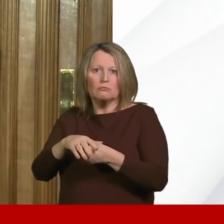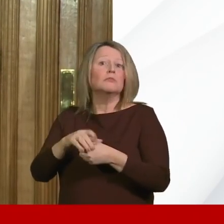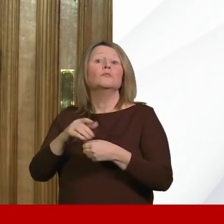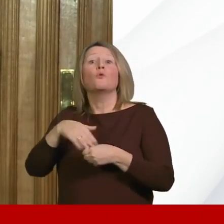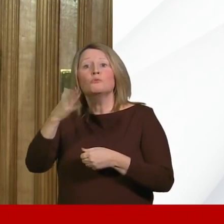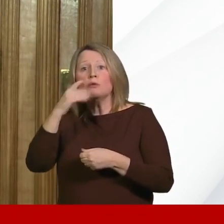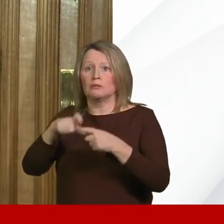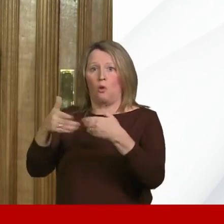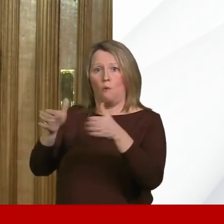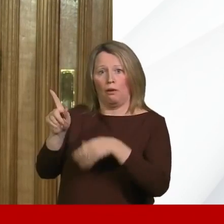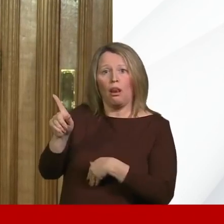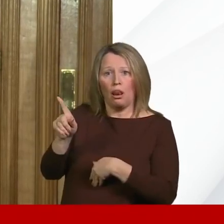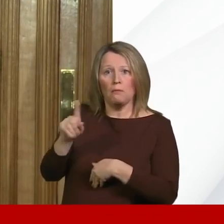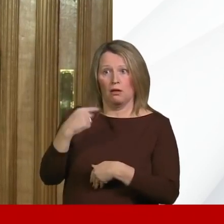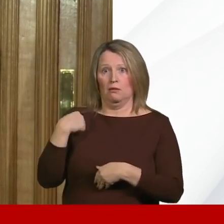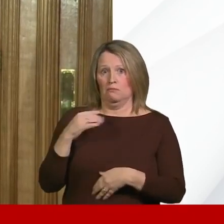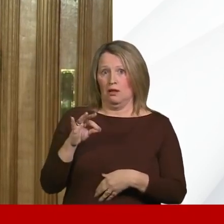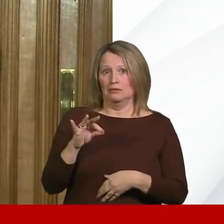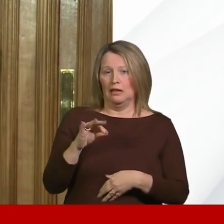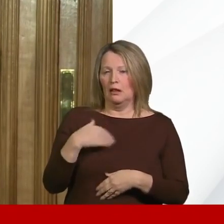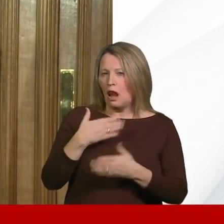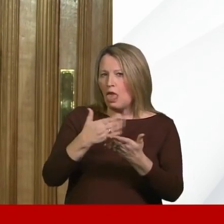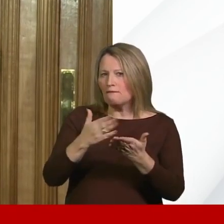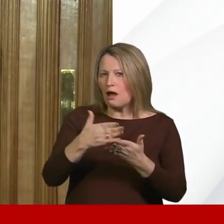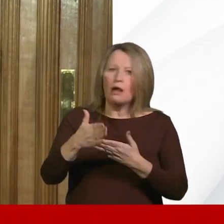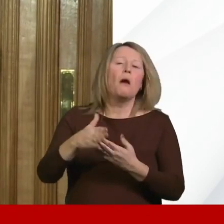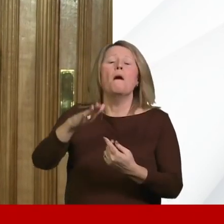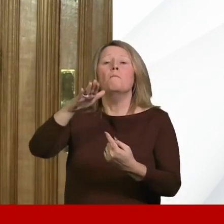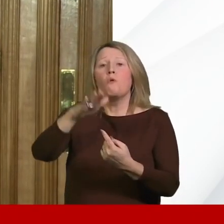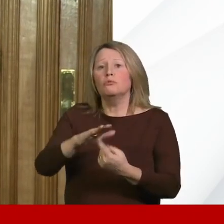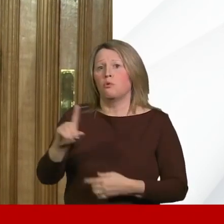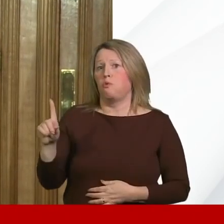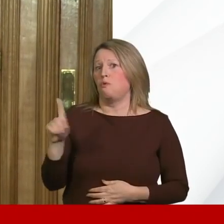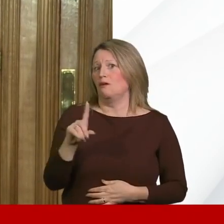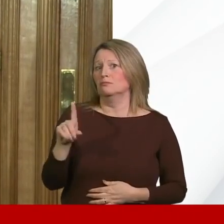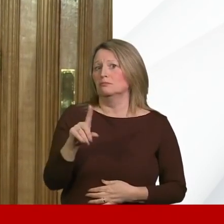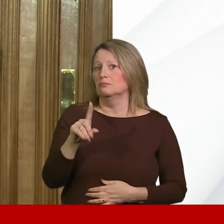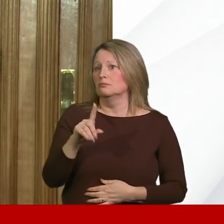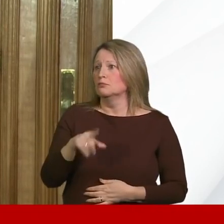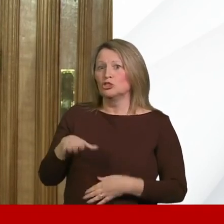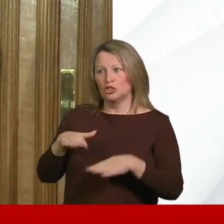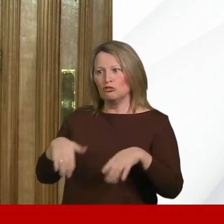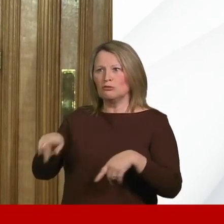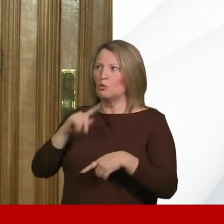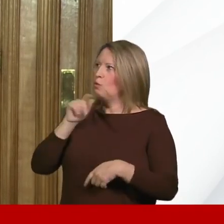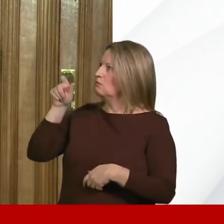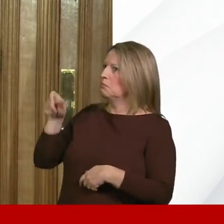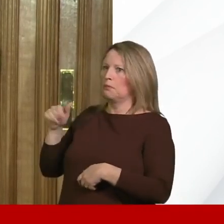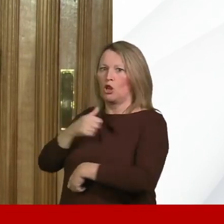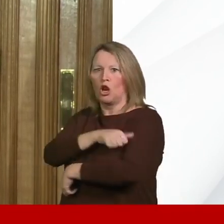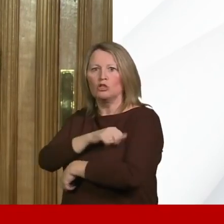be identifying those groups. We'll be setting out more in very, very shortly. Those